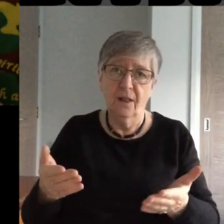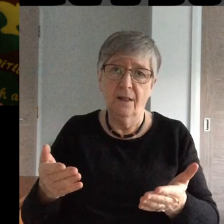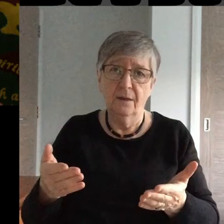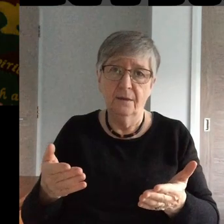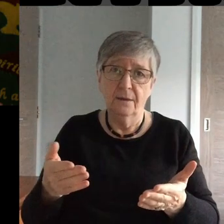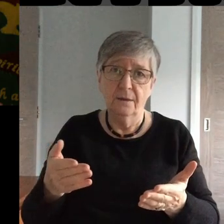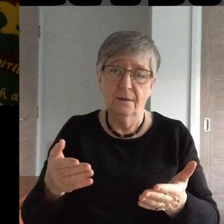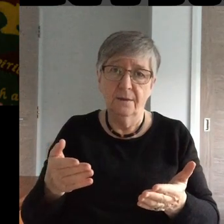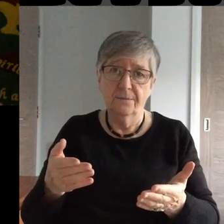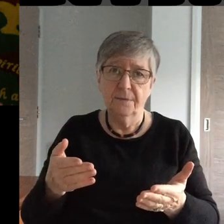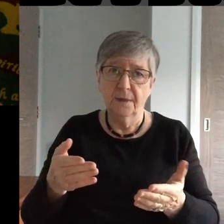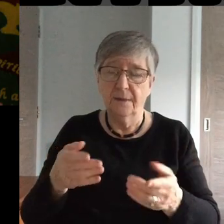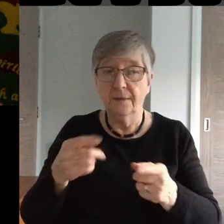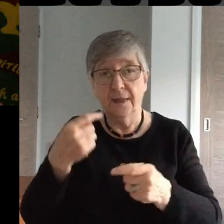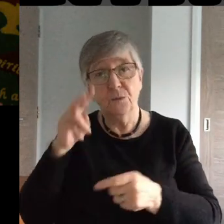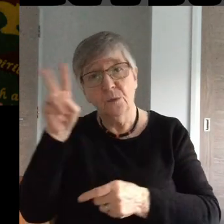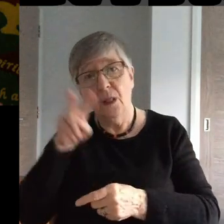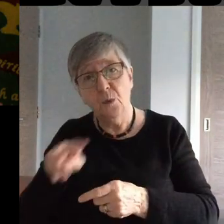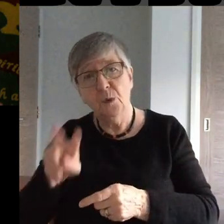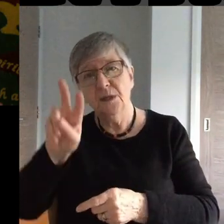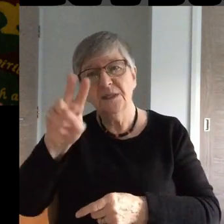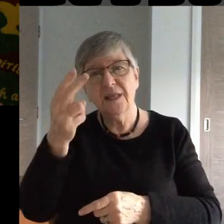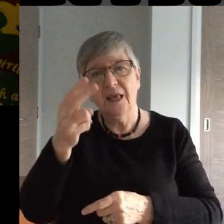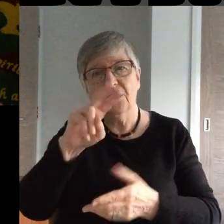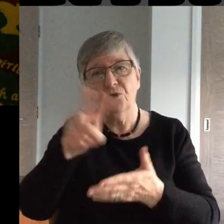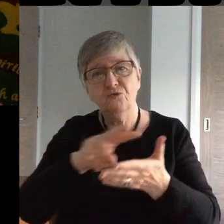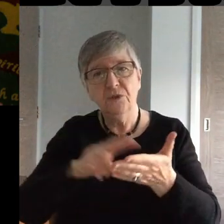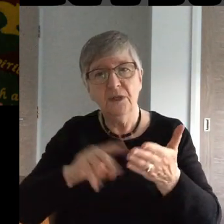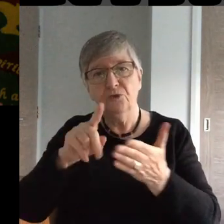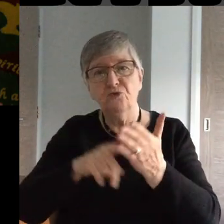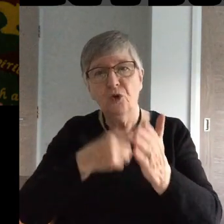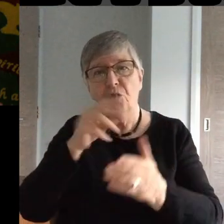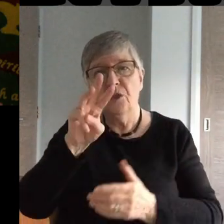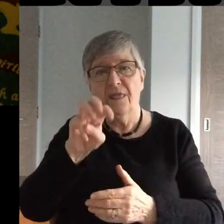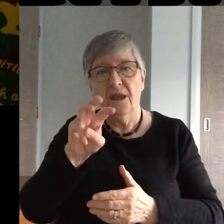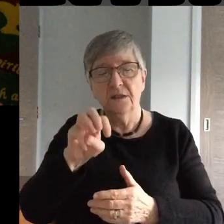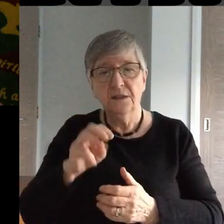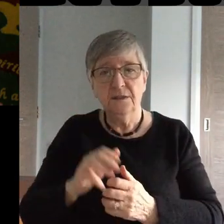that takes us to our second reading from today, John chapter 13.